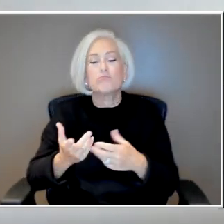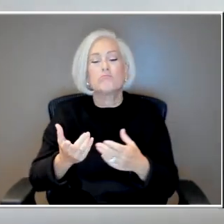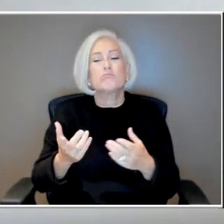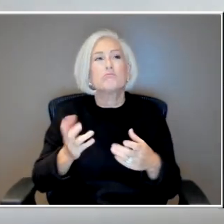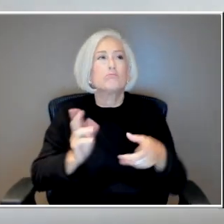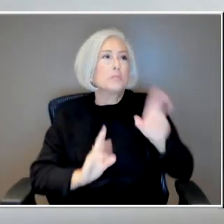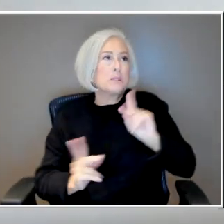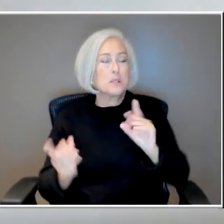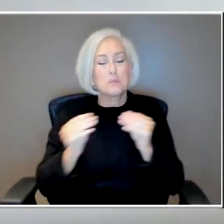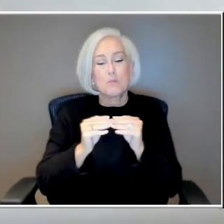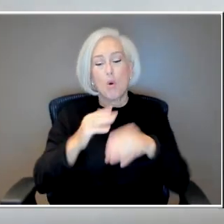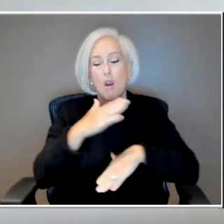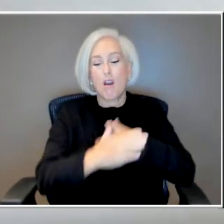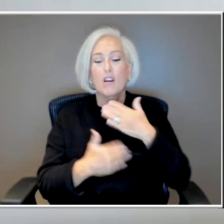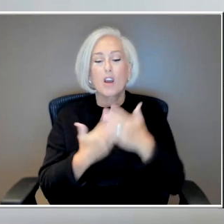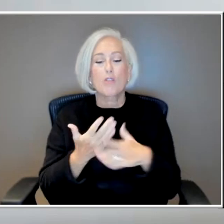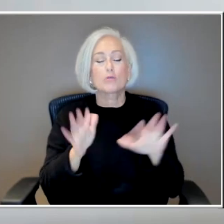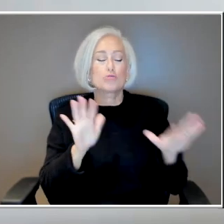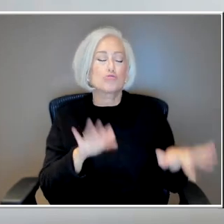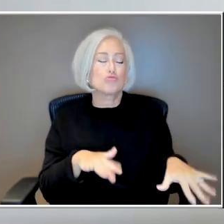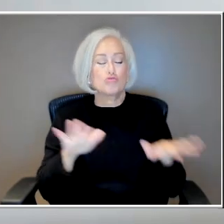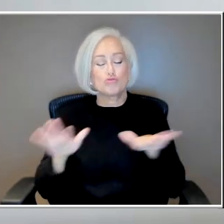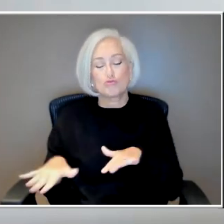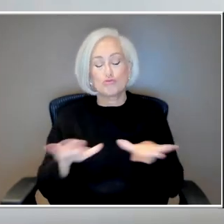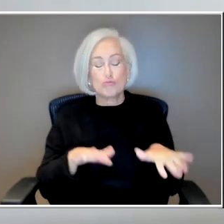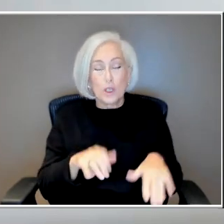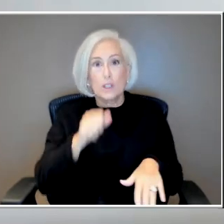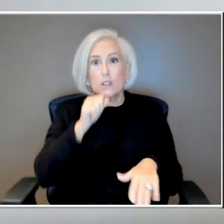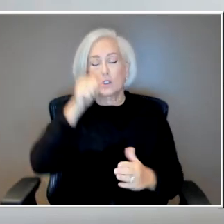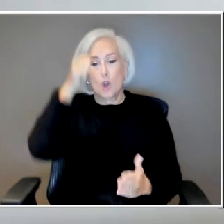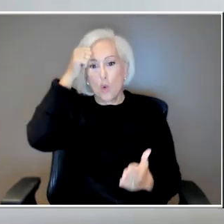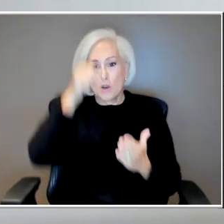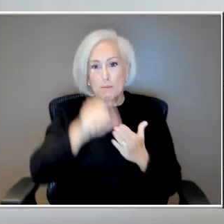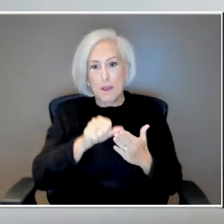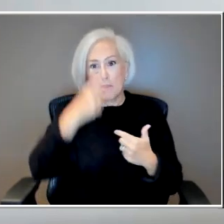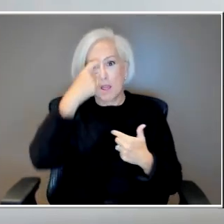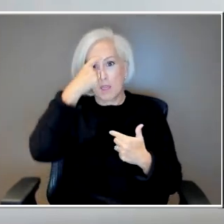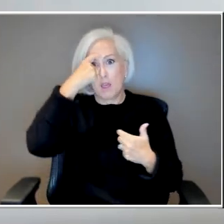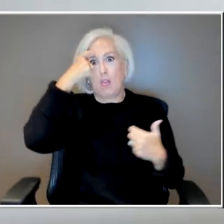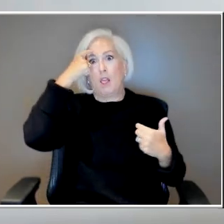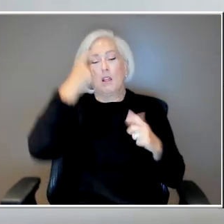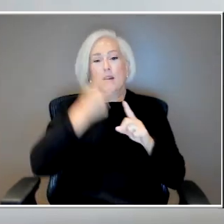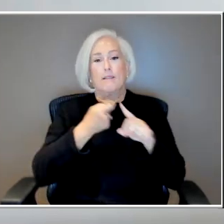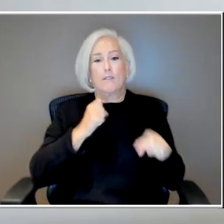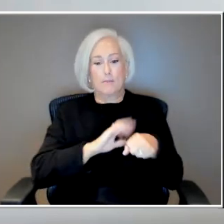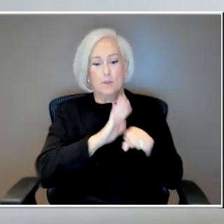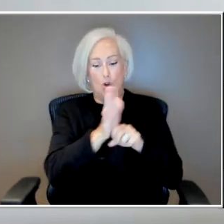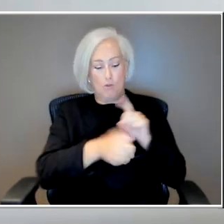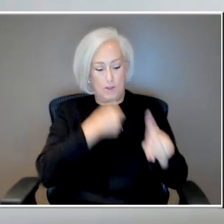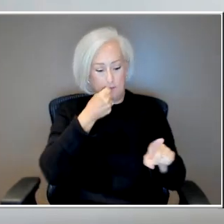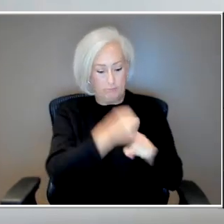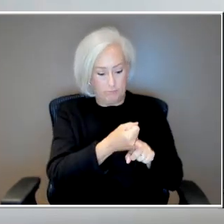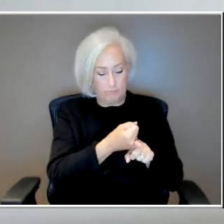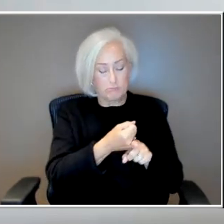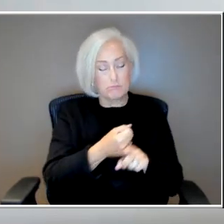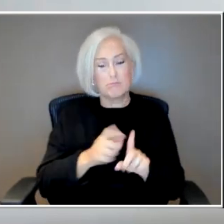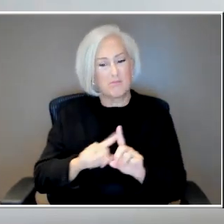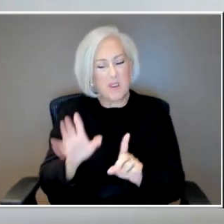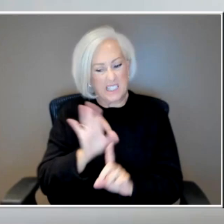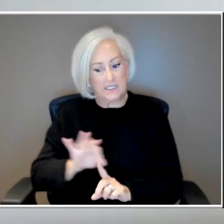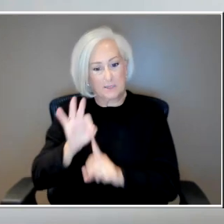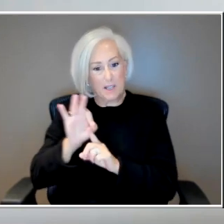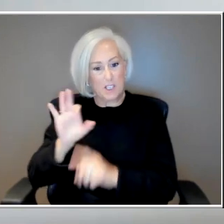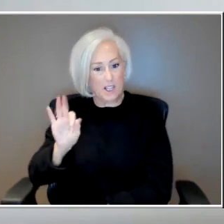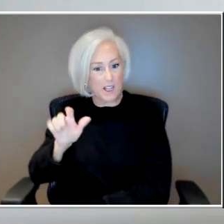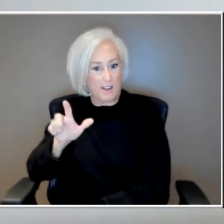don't really remember the impact, particularly that COVID had, but certainly with flu. And the videos that we